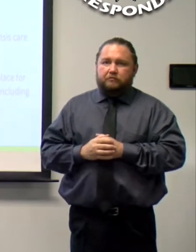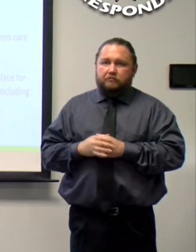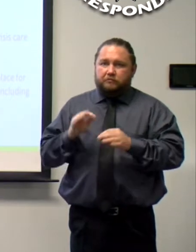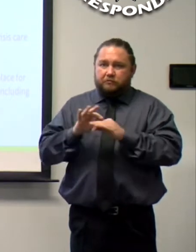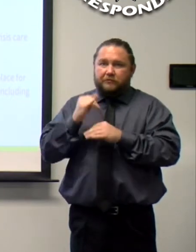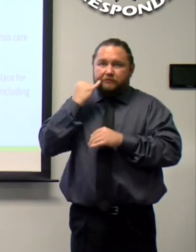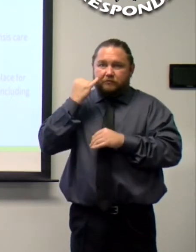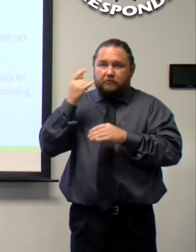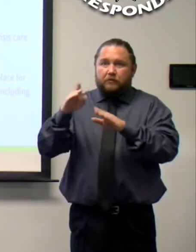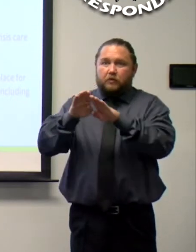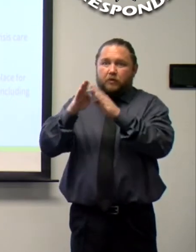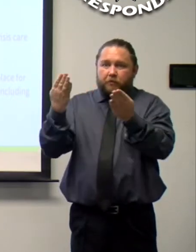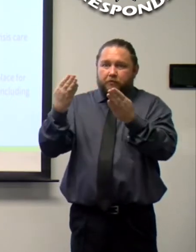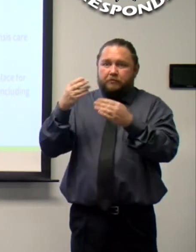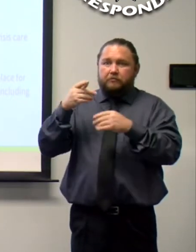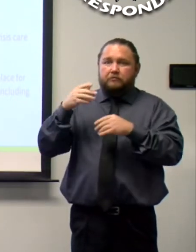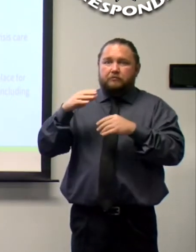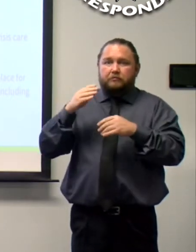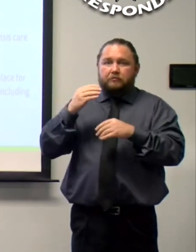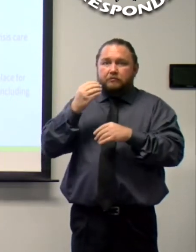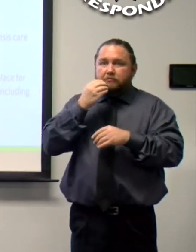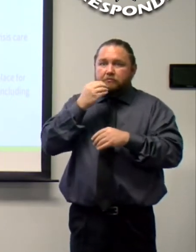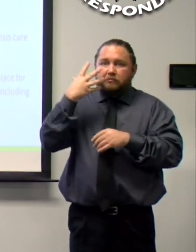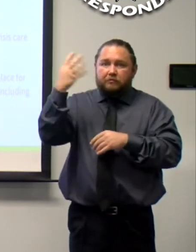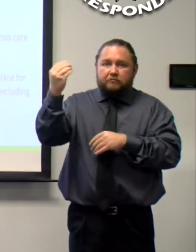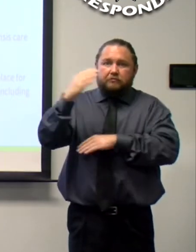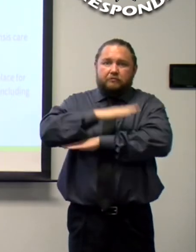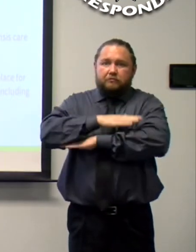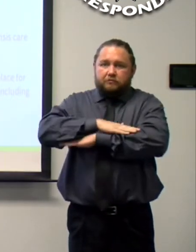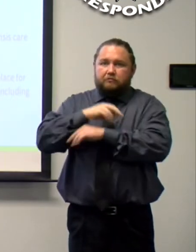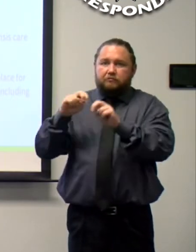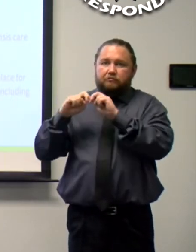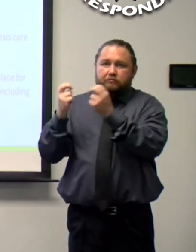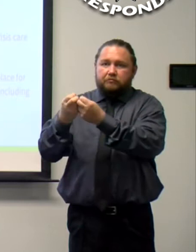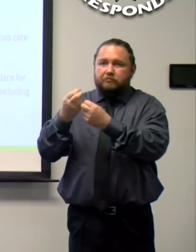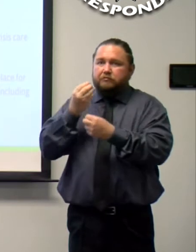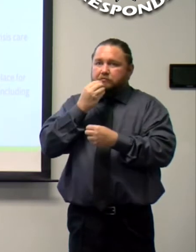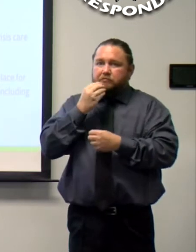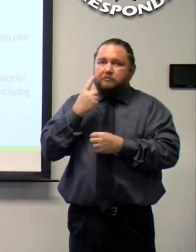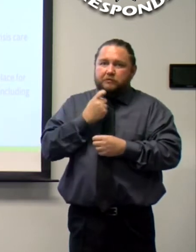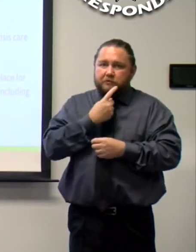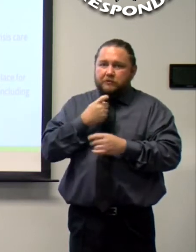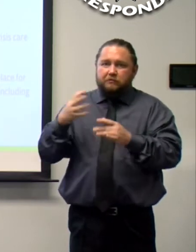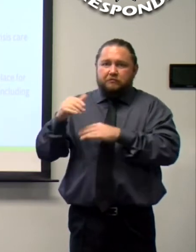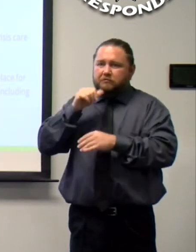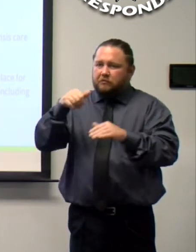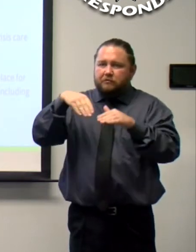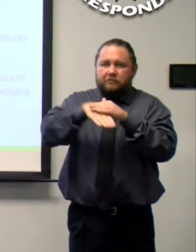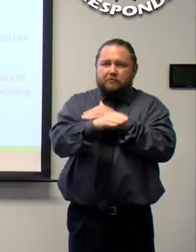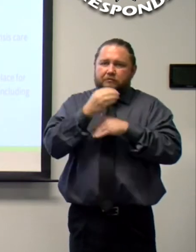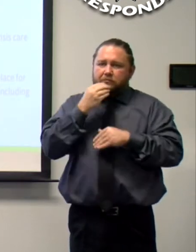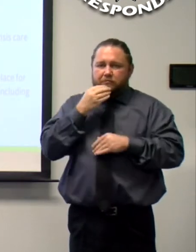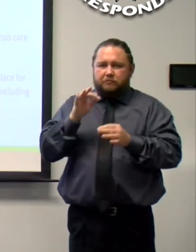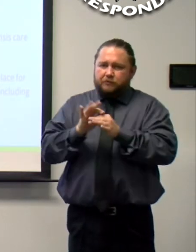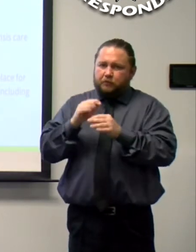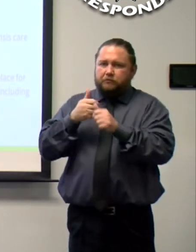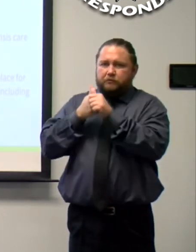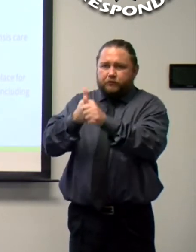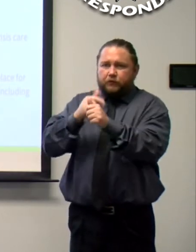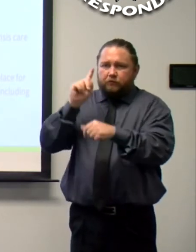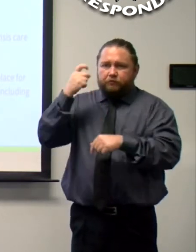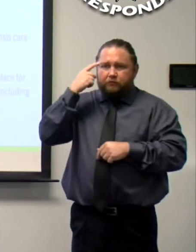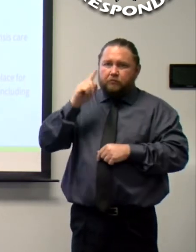guidelines which exist for various businesses, those are issued by the state of New Hampshire. And of course, we here in Nashua are following